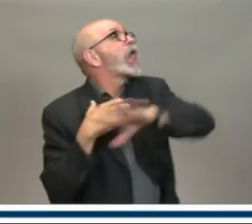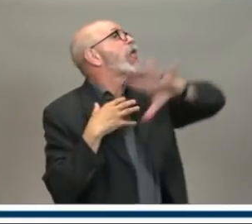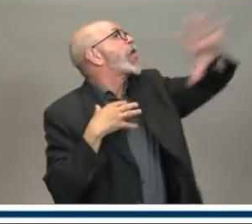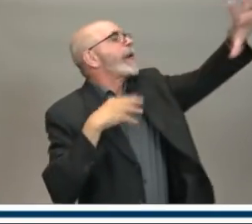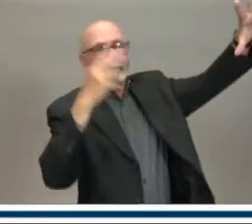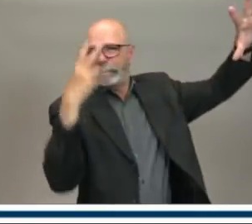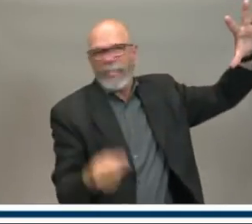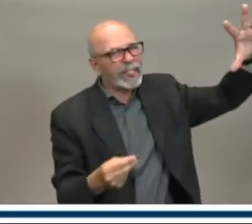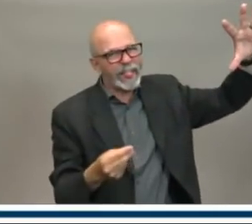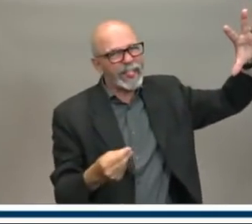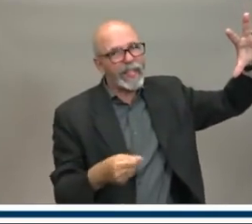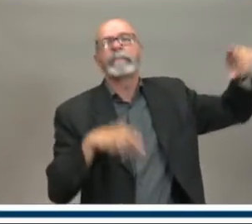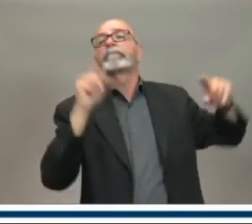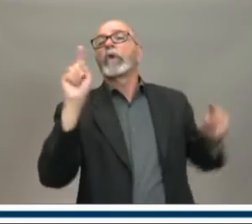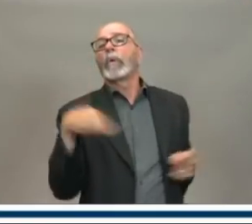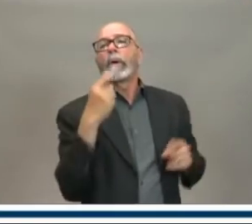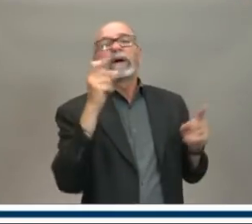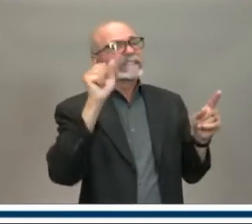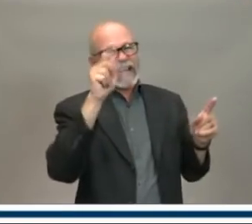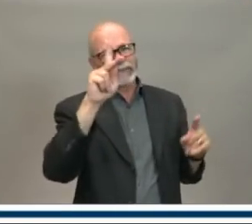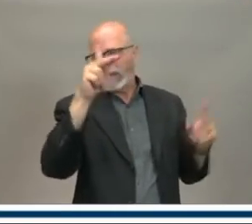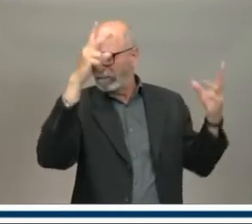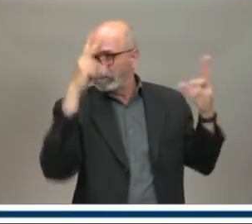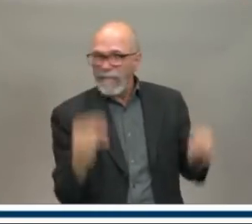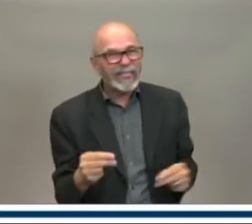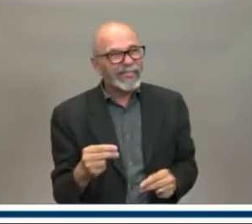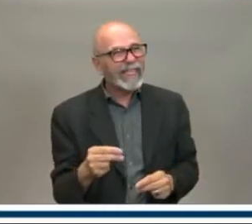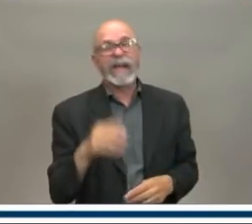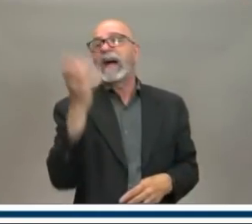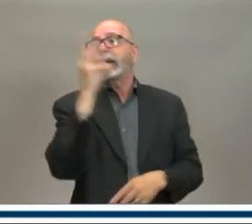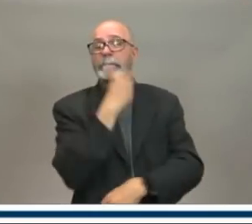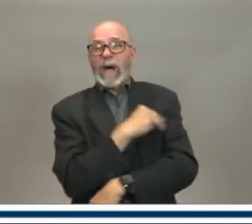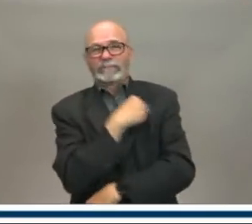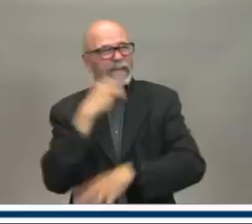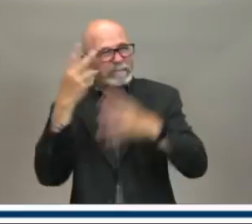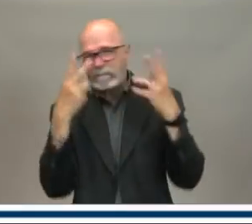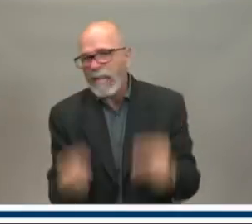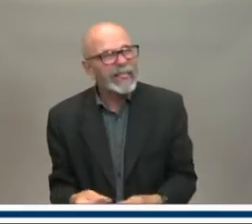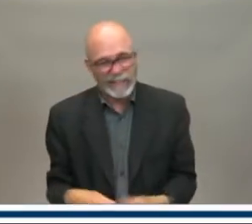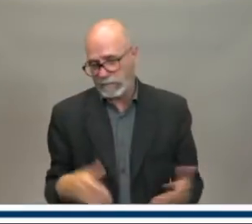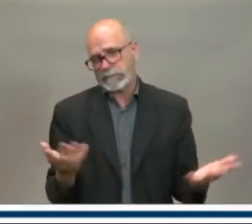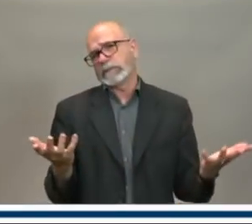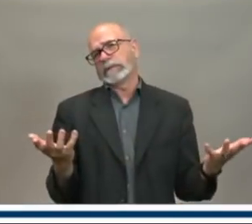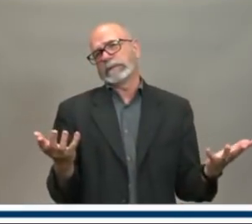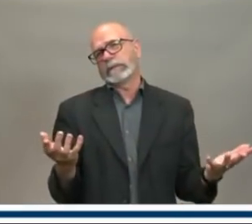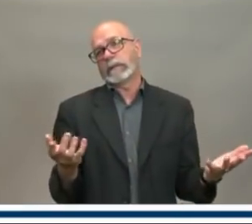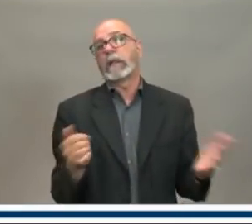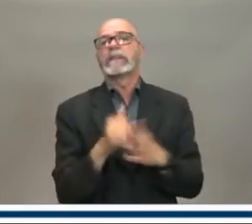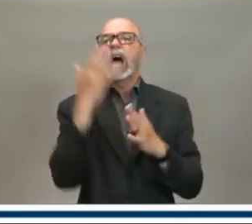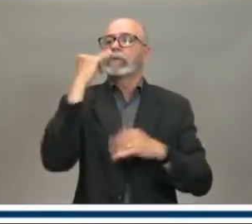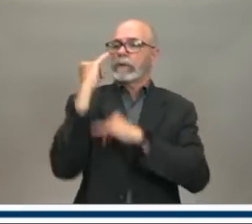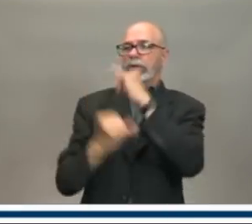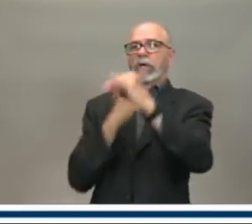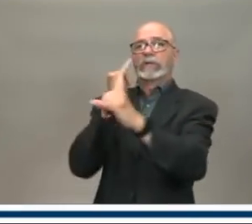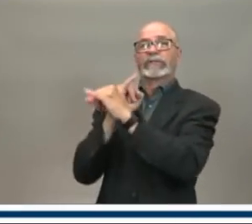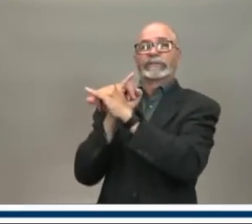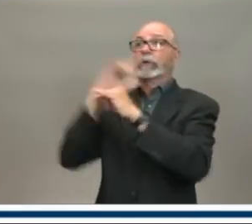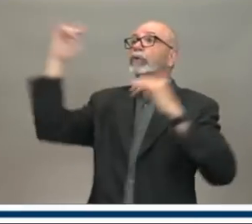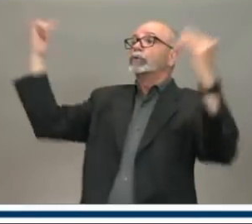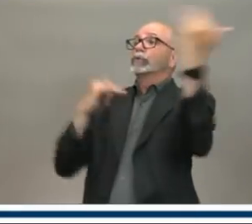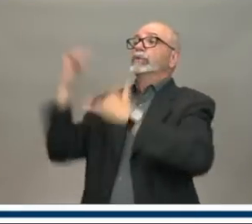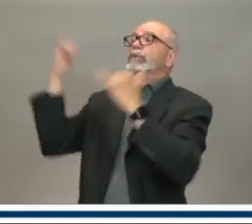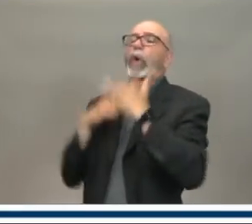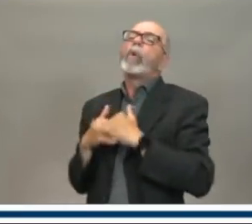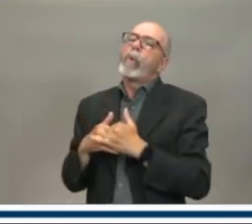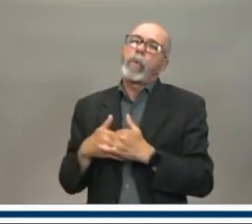other factors as well, but that introduction from international travel was an important trigger for us. I think